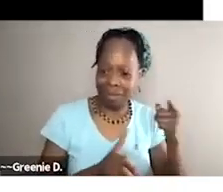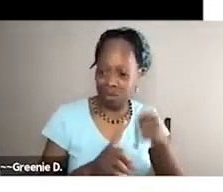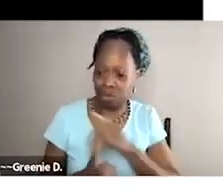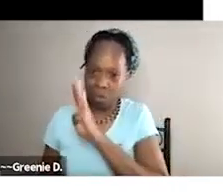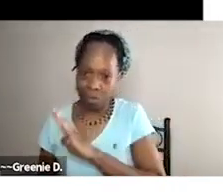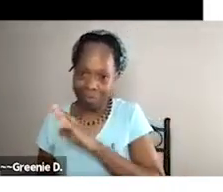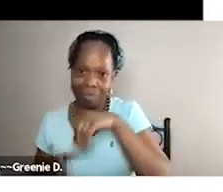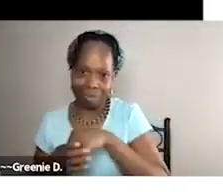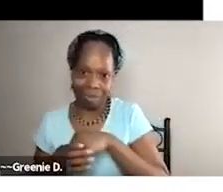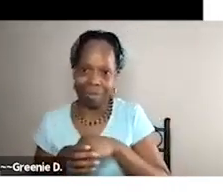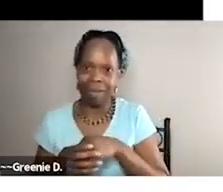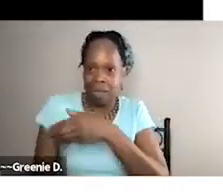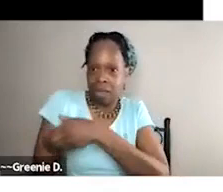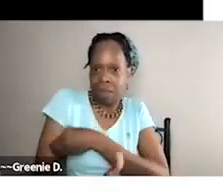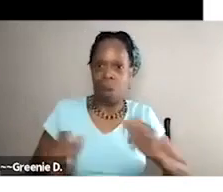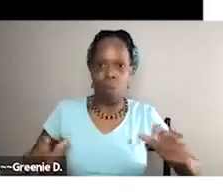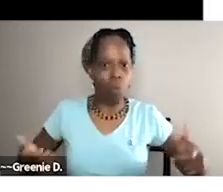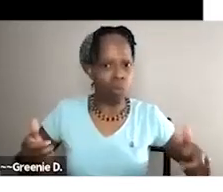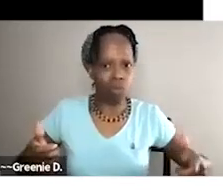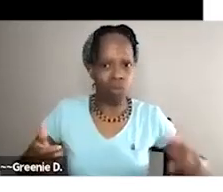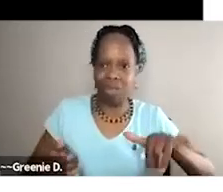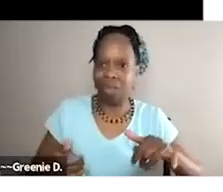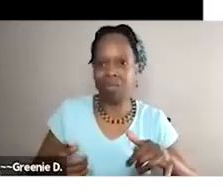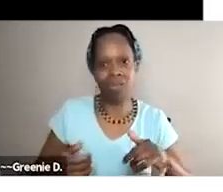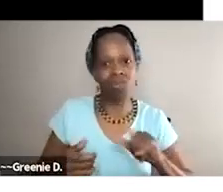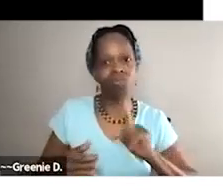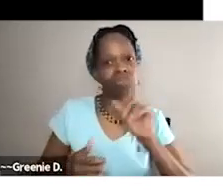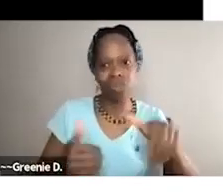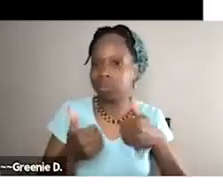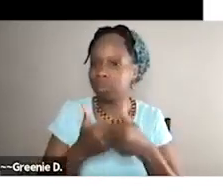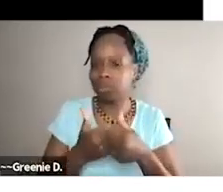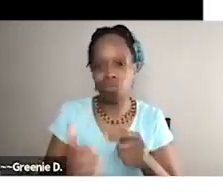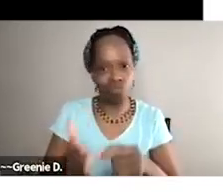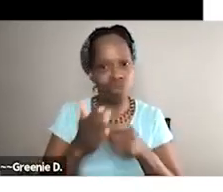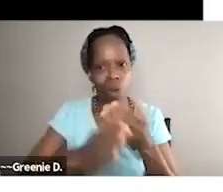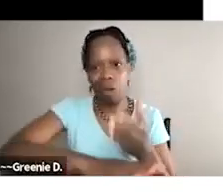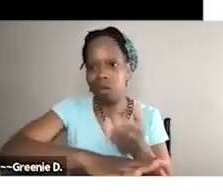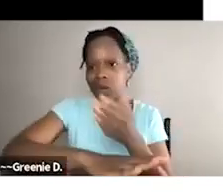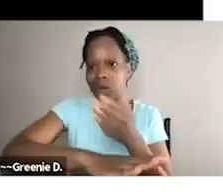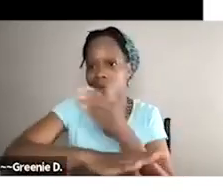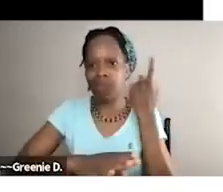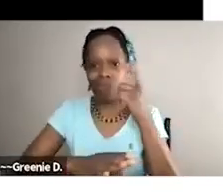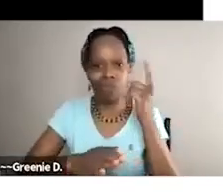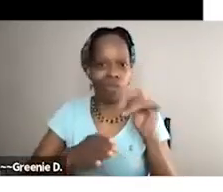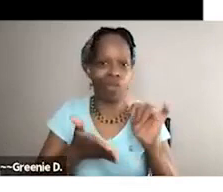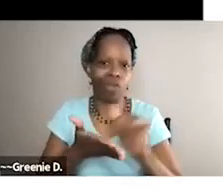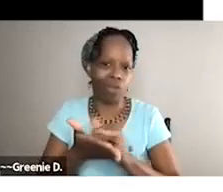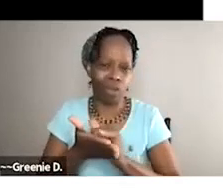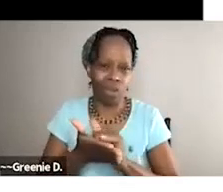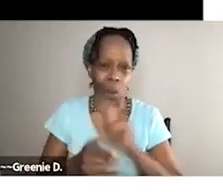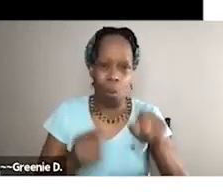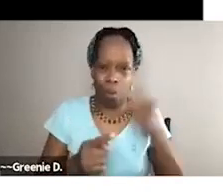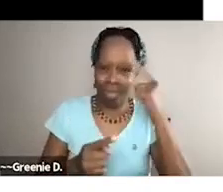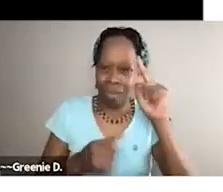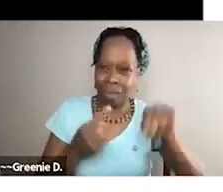is something that really does need improving within New York City, and something when we're thinking about, you know, how welcoming is the city to